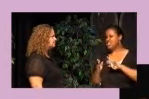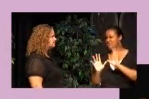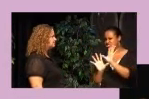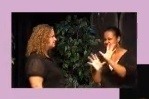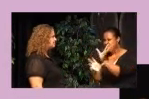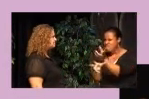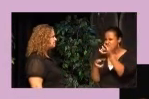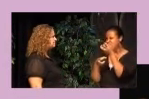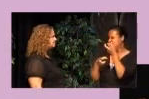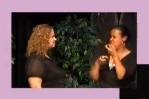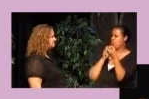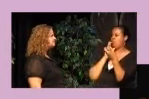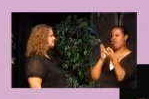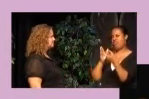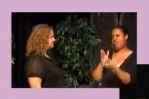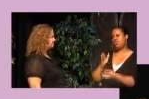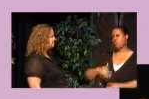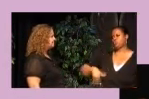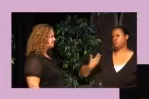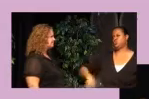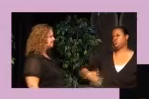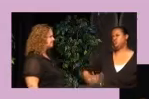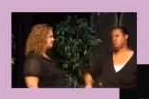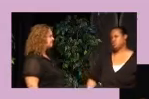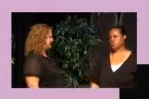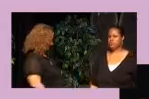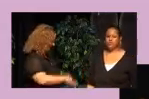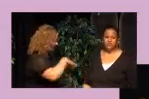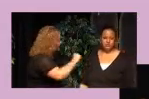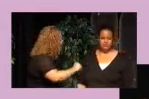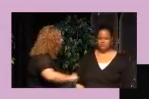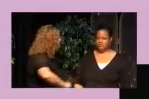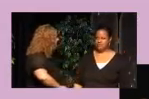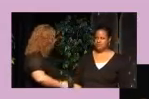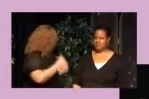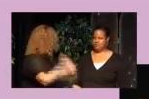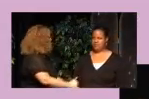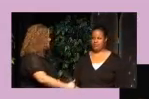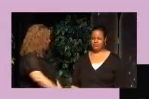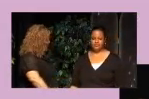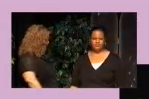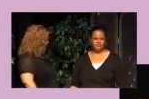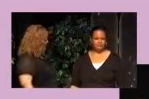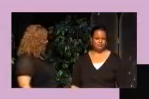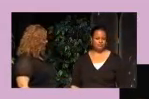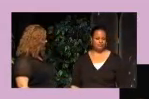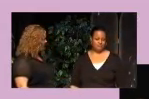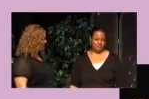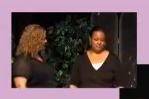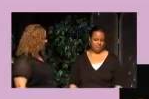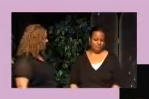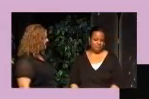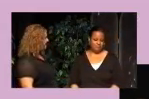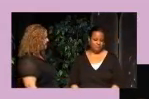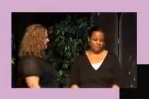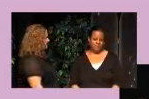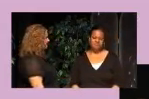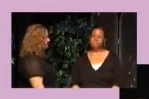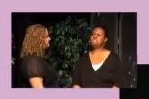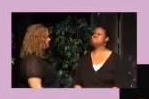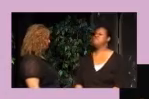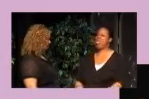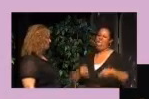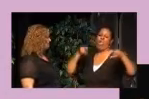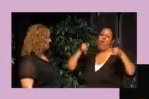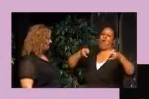She'll want sending back to this another world after I've really mortified her. Really finished her. Really humiliated her. Had a